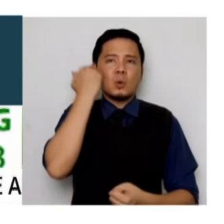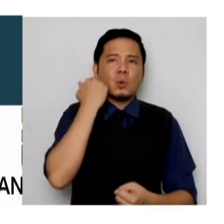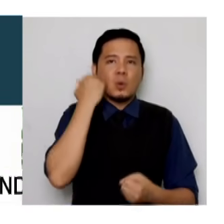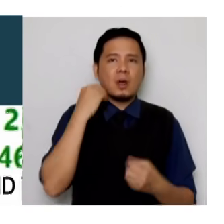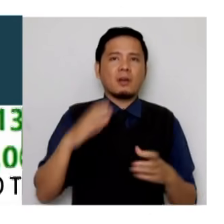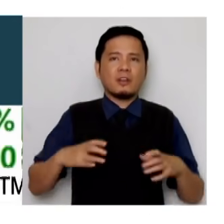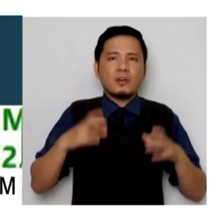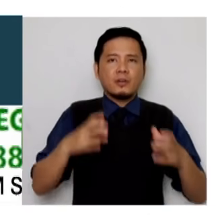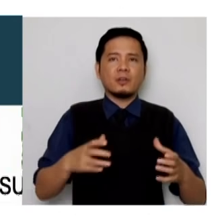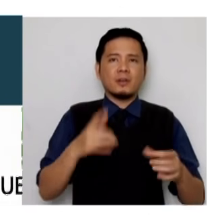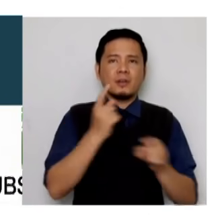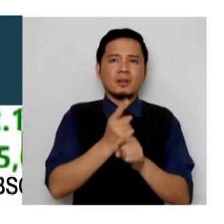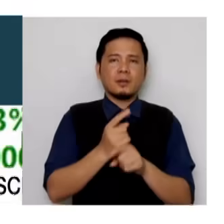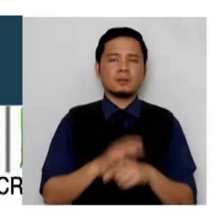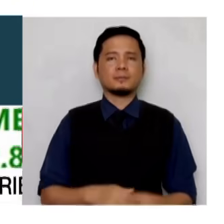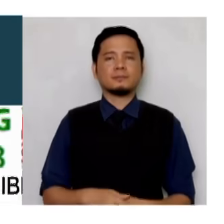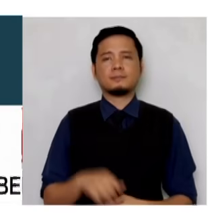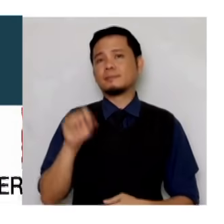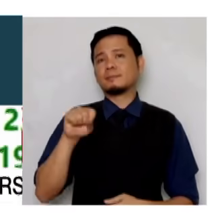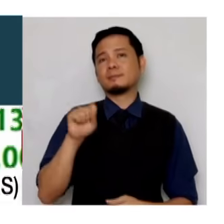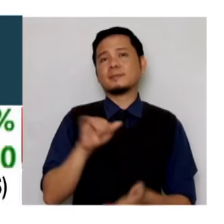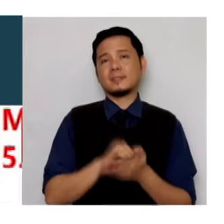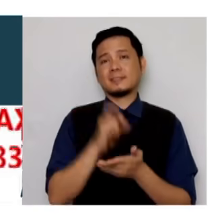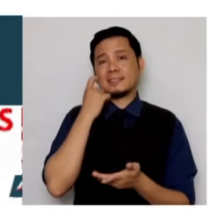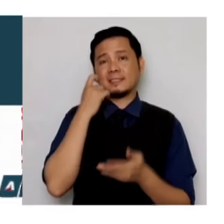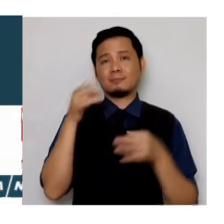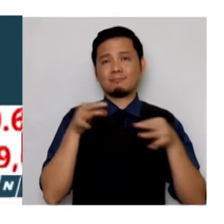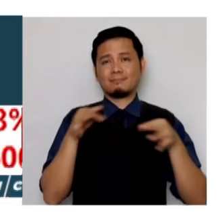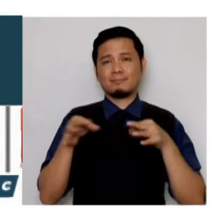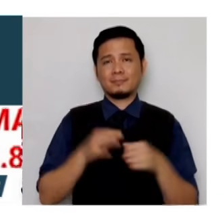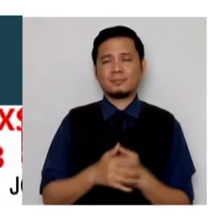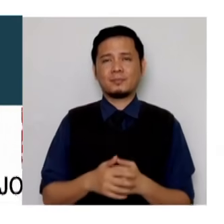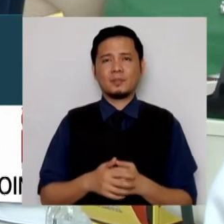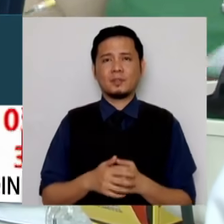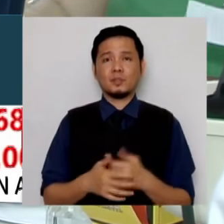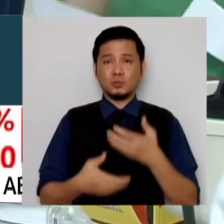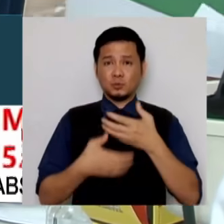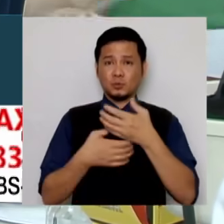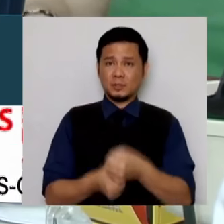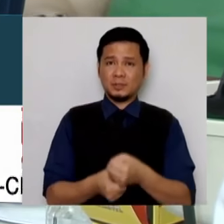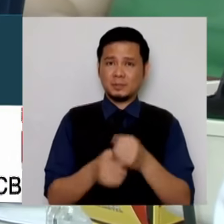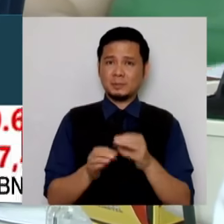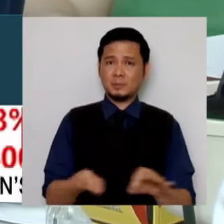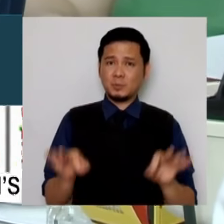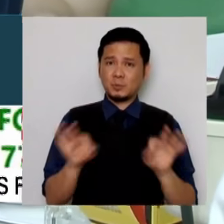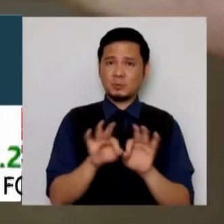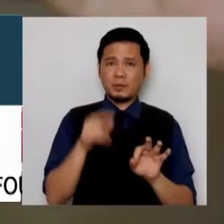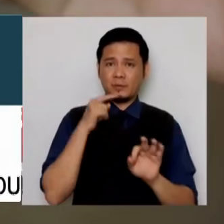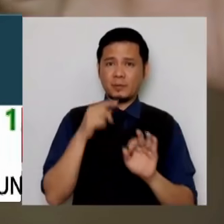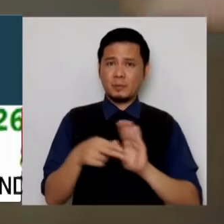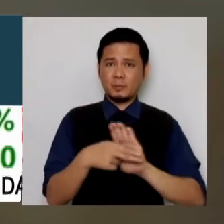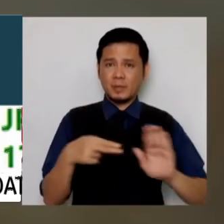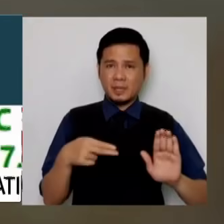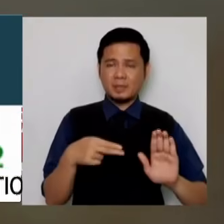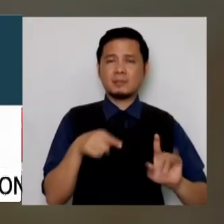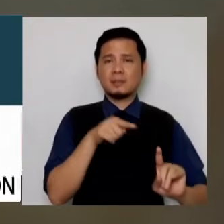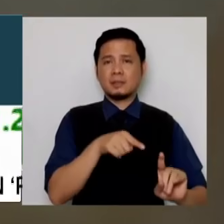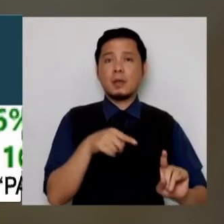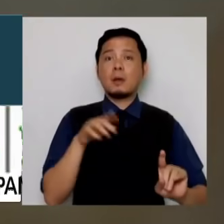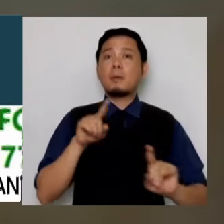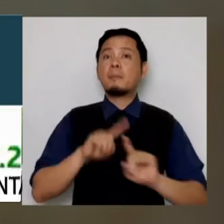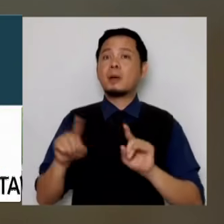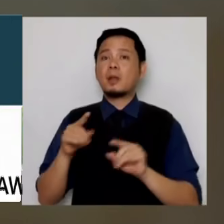Yes, kaya nga yun yung sinasabi ko kanina, hindi lang mawawalan ng trust doon sa brand ng bakuna, mawawalan ng tiwala doon sa